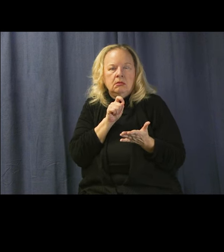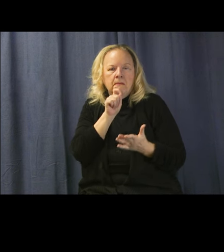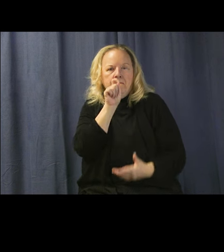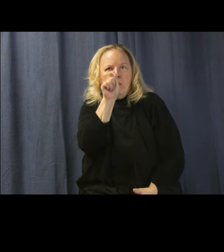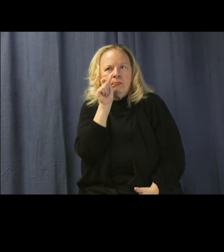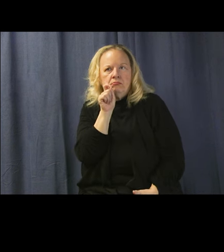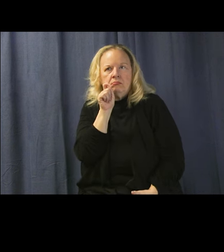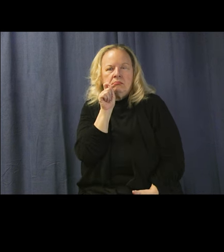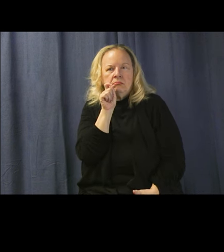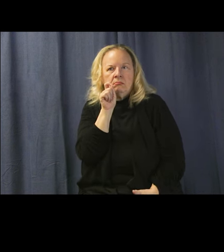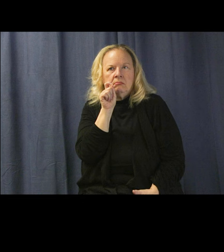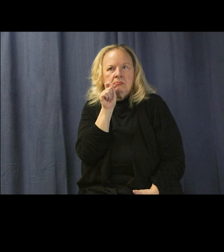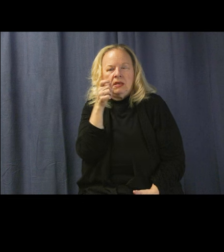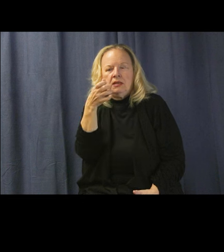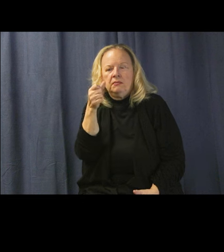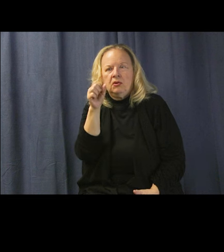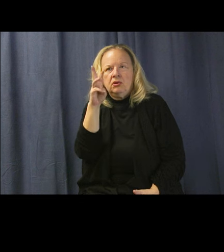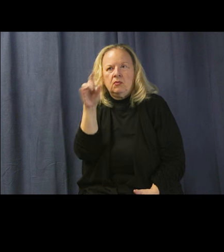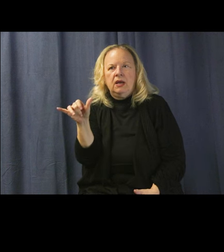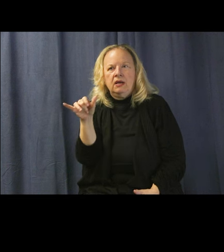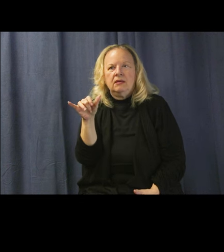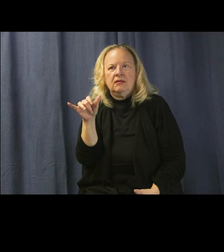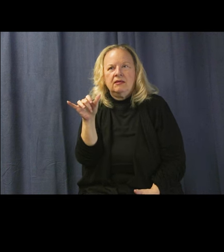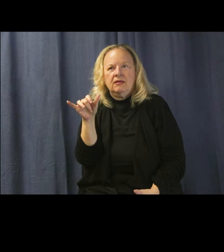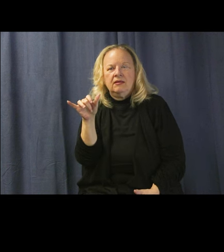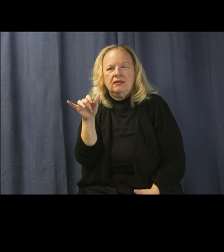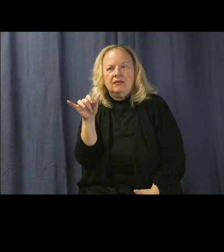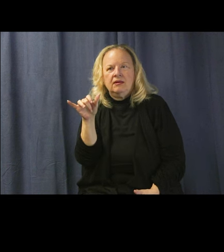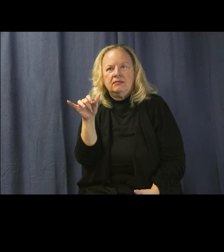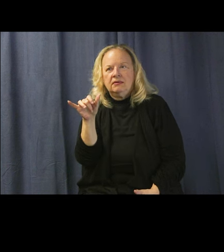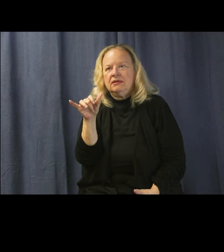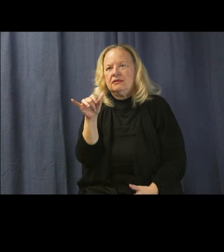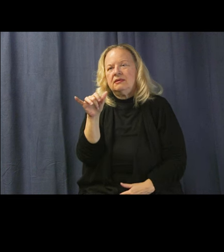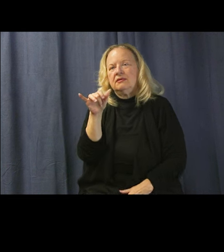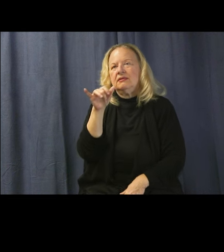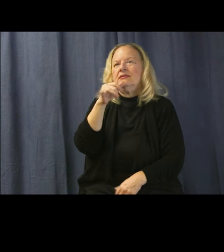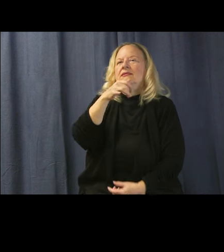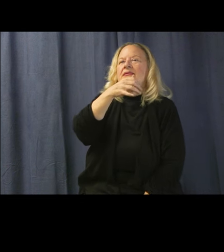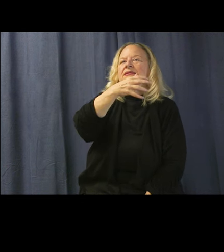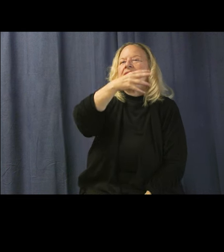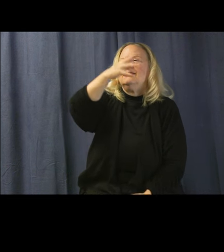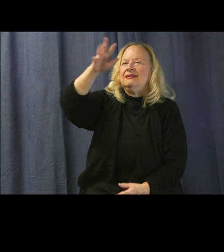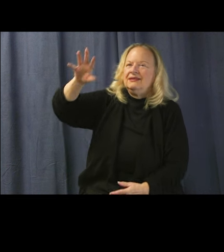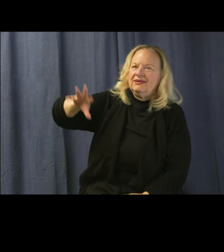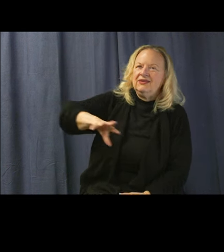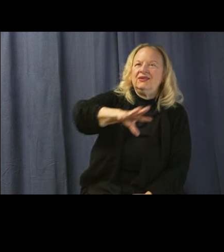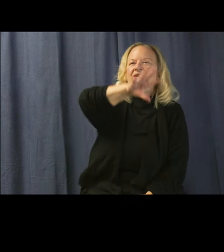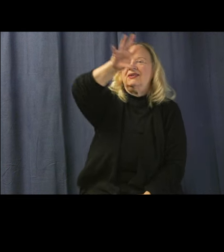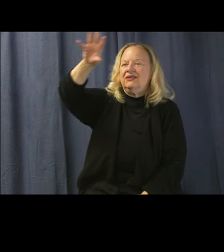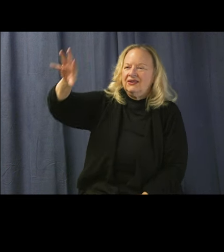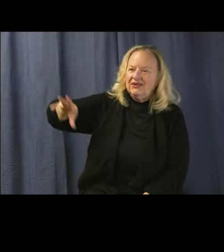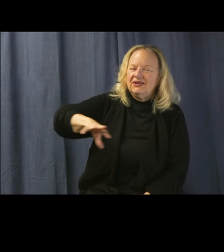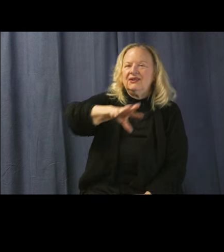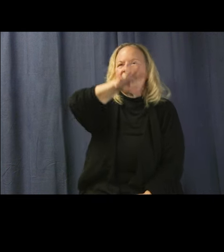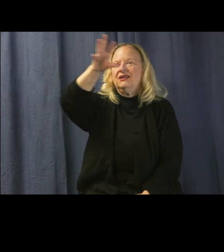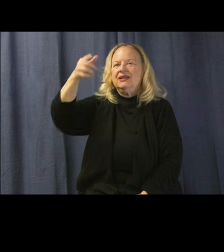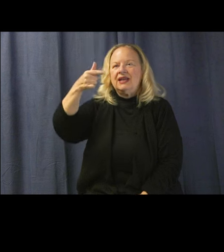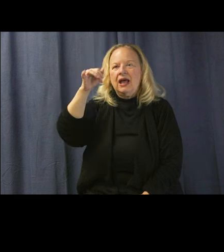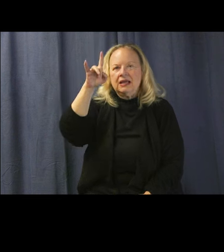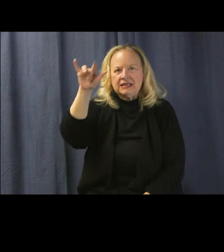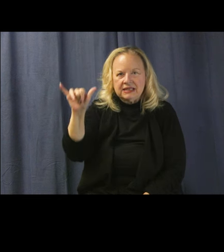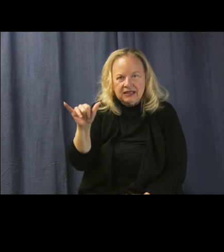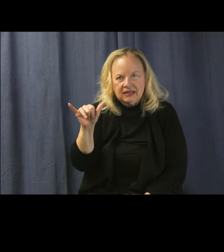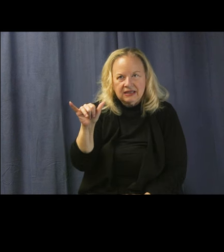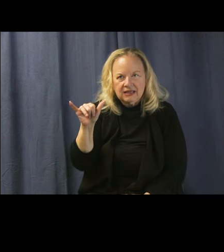in the Milky Way galaxy. Here is our interstellar neighborhood I just showed you as part of the Milky Way